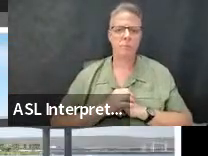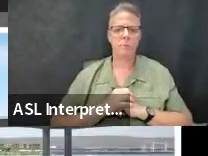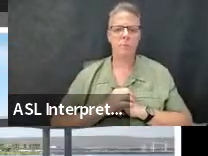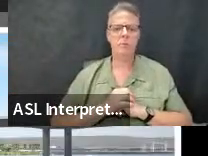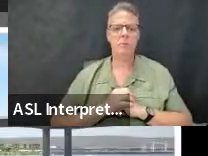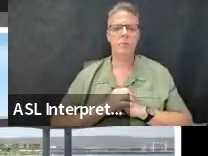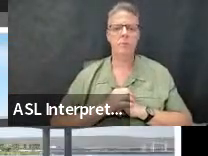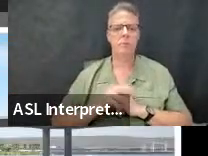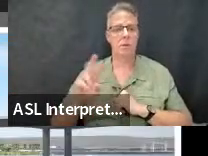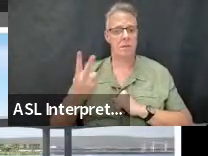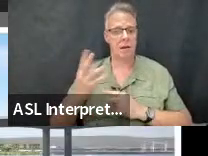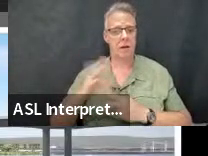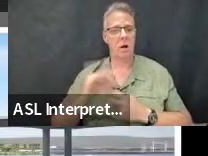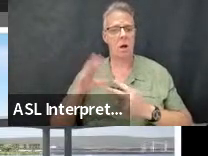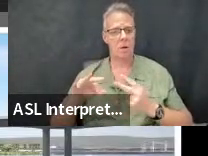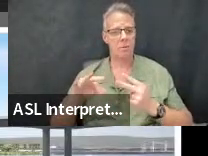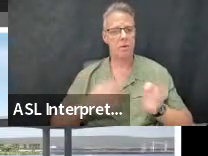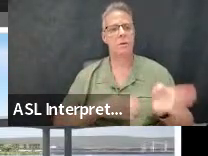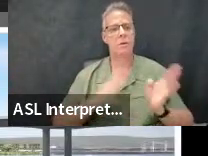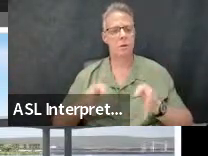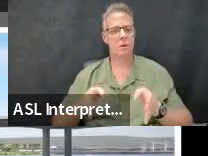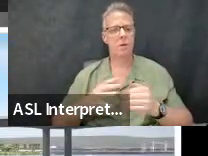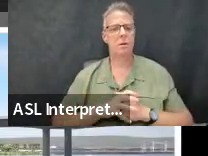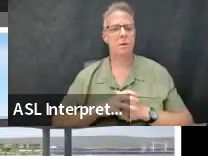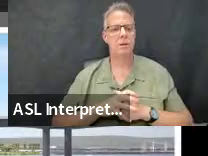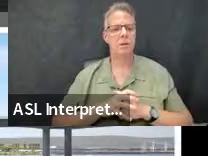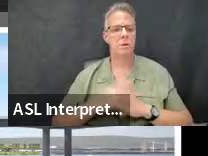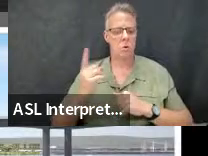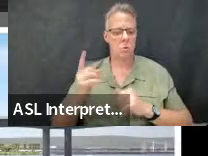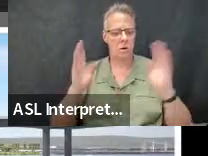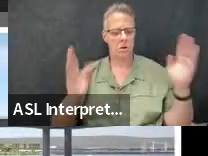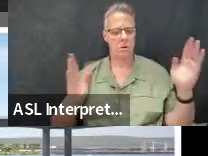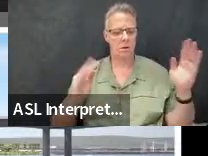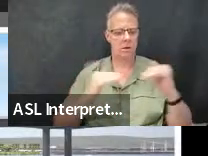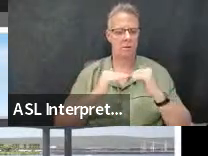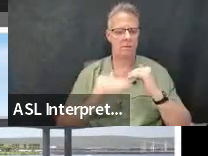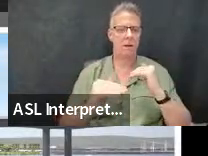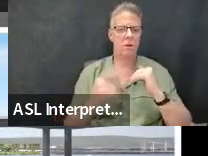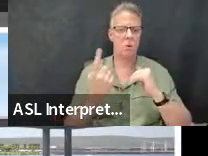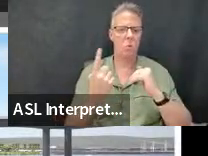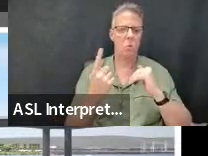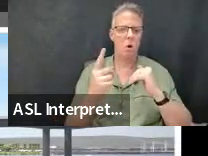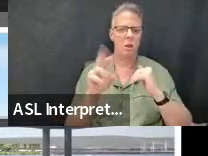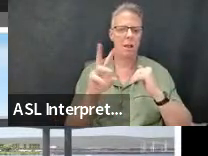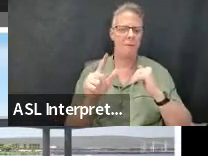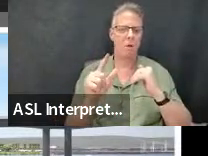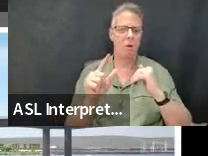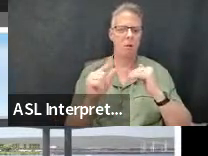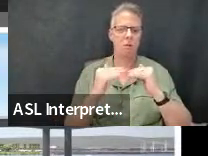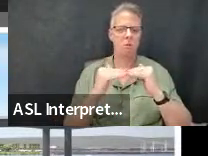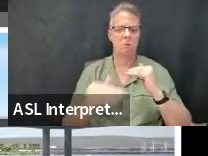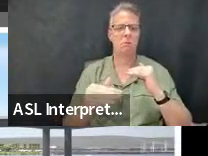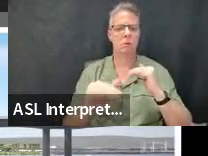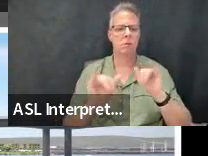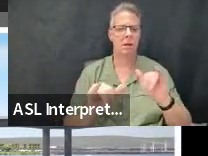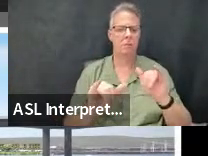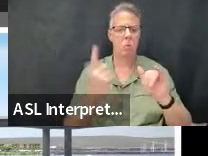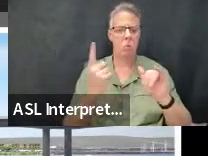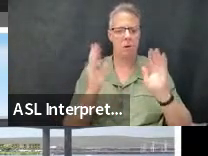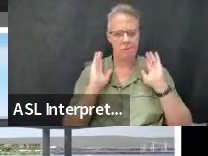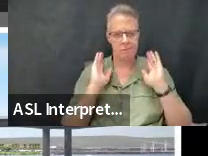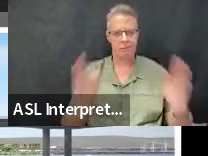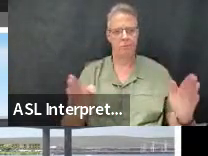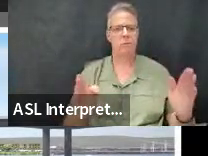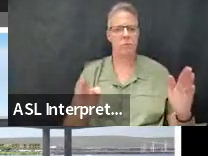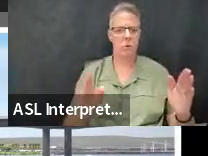The second option is again a fixed span, and it's a single level fixed span. Single level meaning all